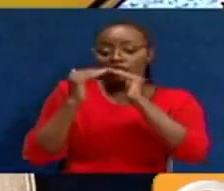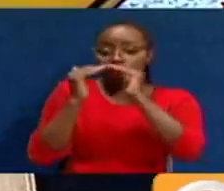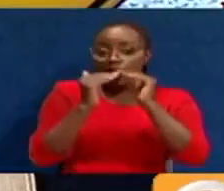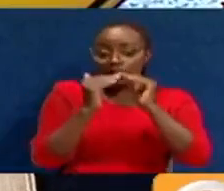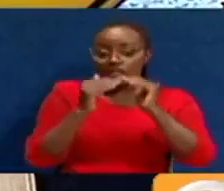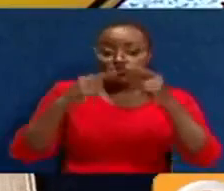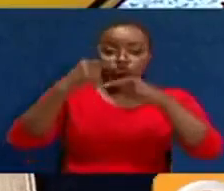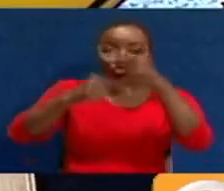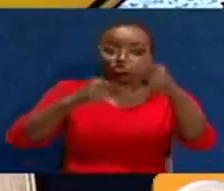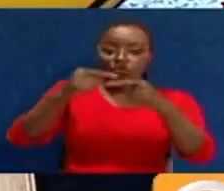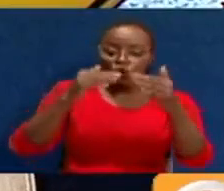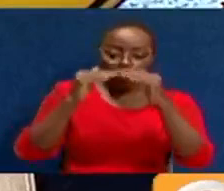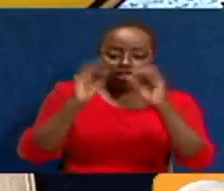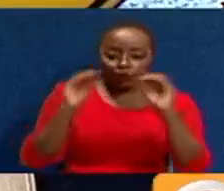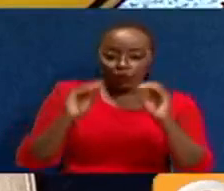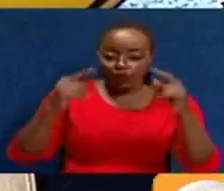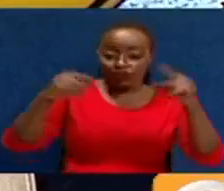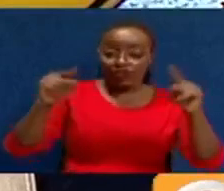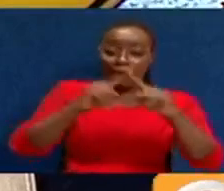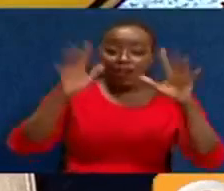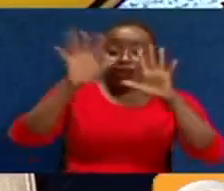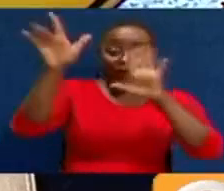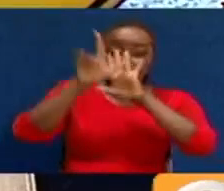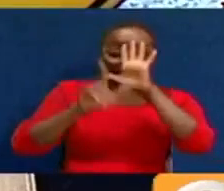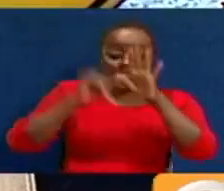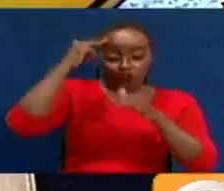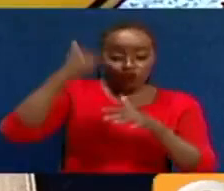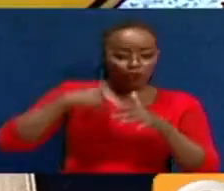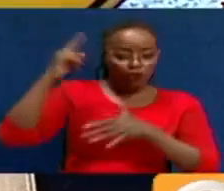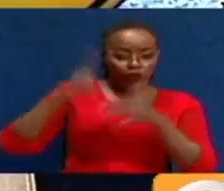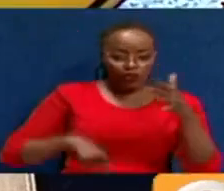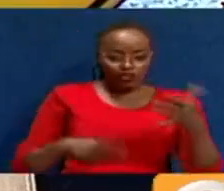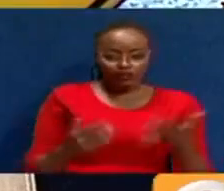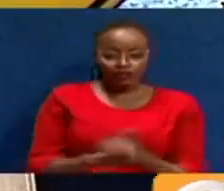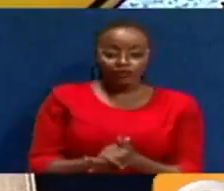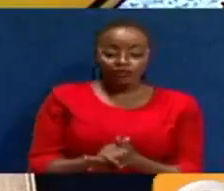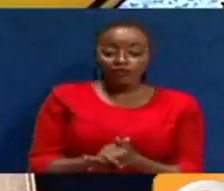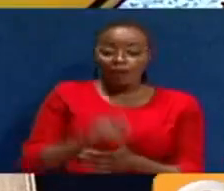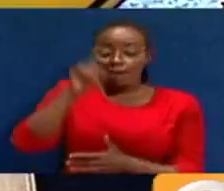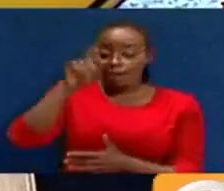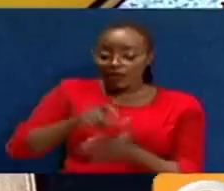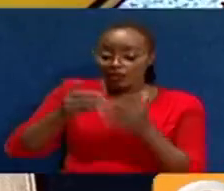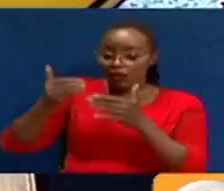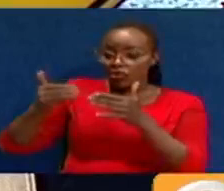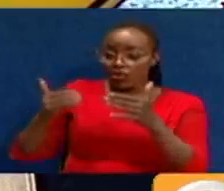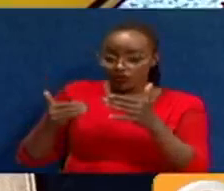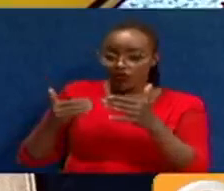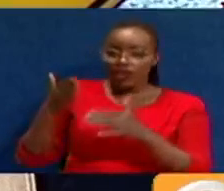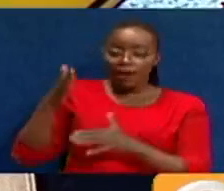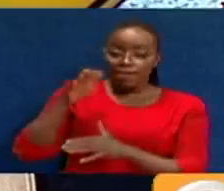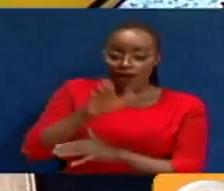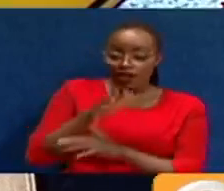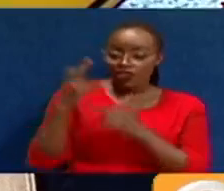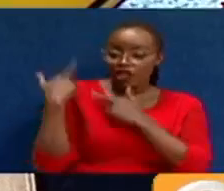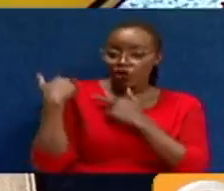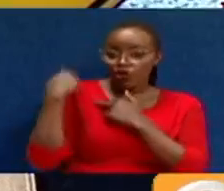reign. But overall, the biggest lesson for me is this. We have to go back and restore the role